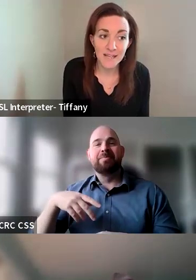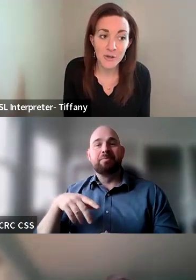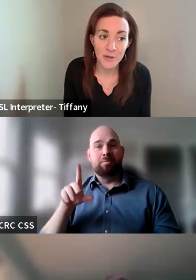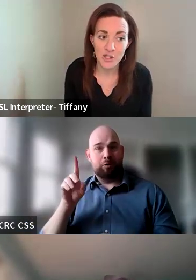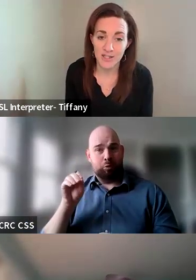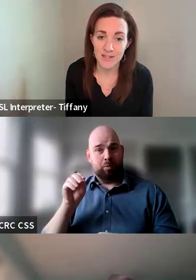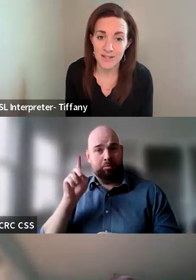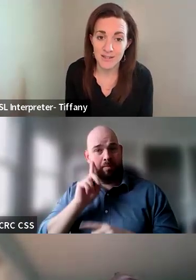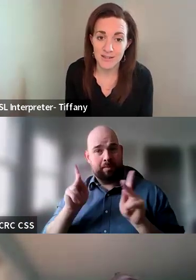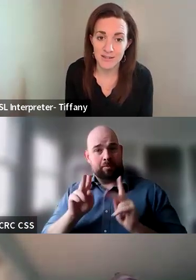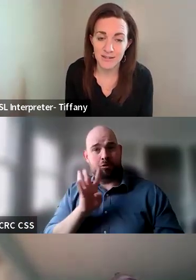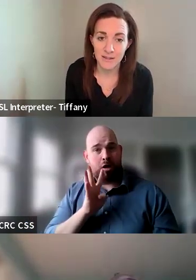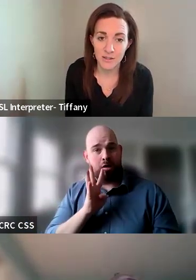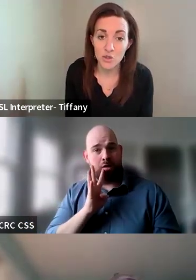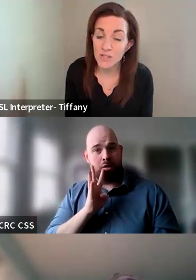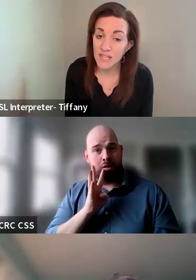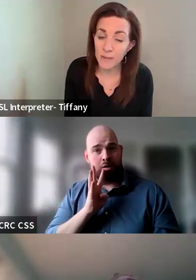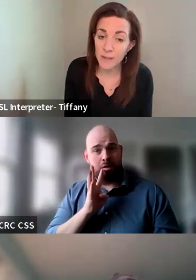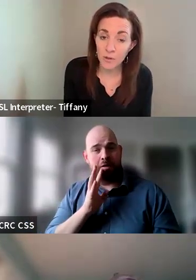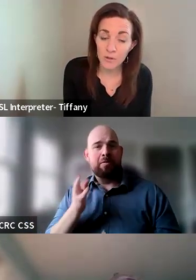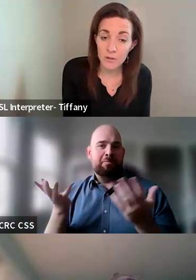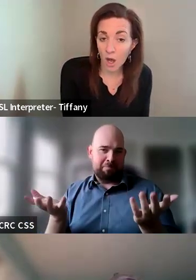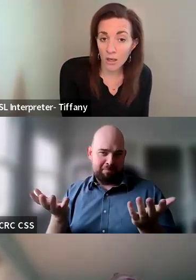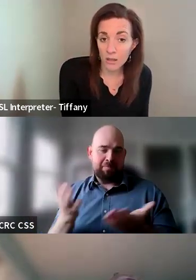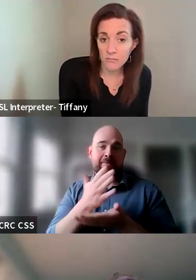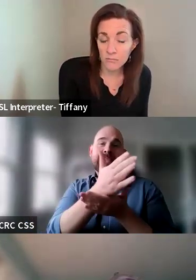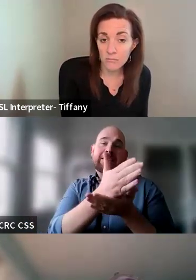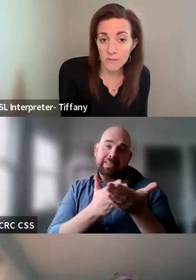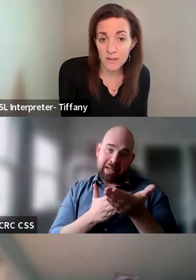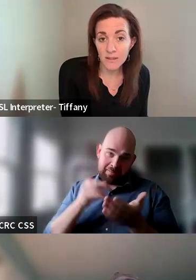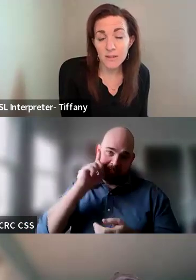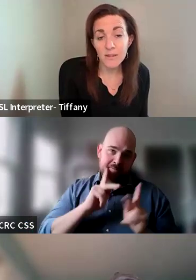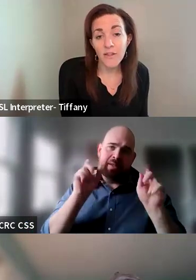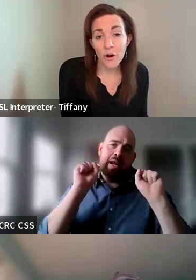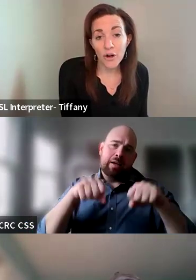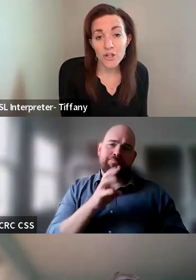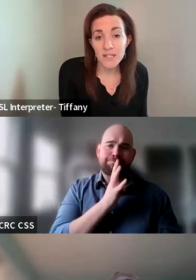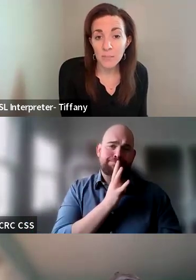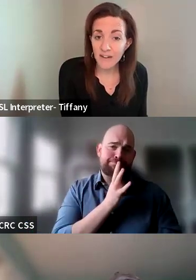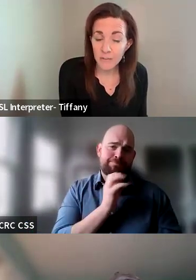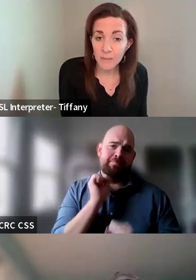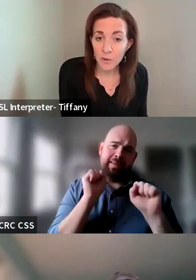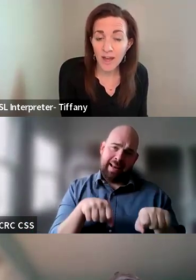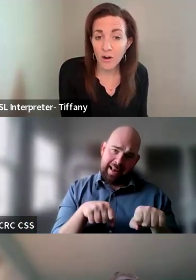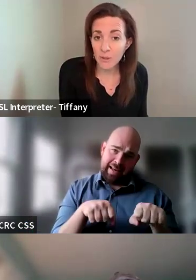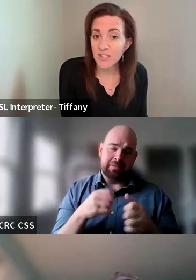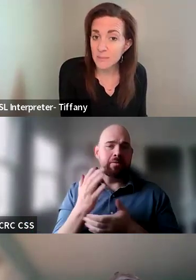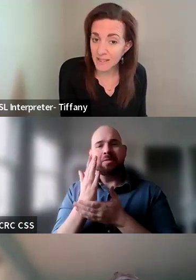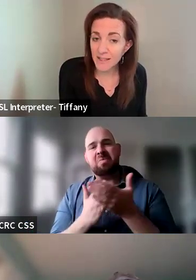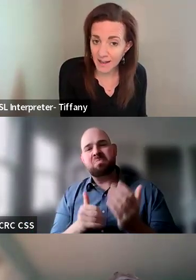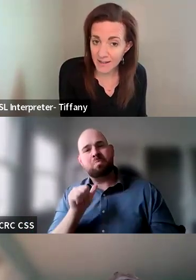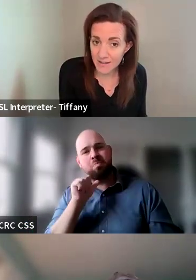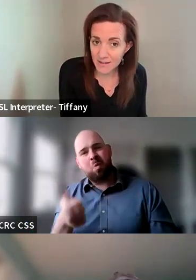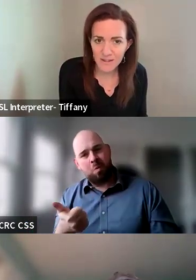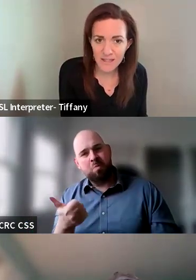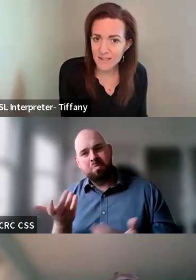The second question is, do deaf people talk? There are some deaf people that are able to